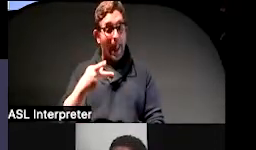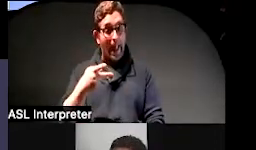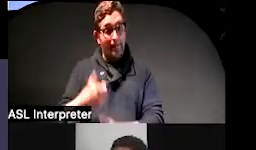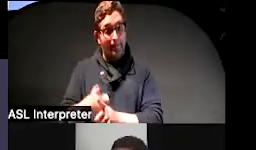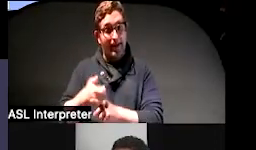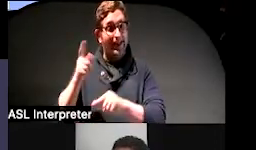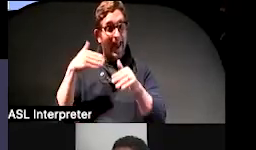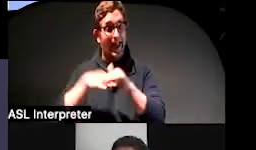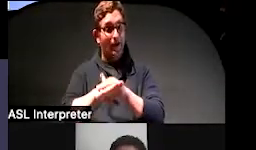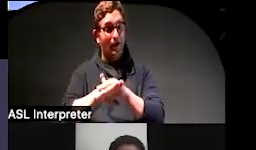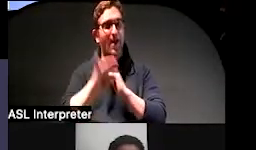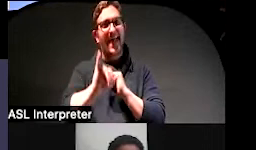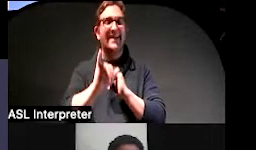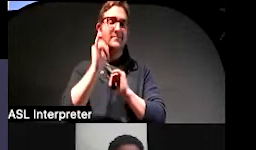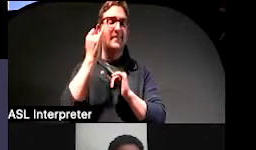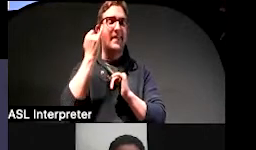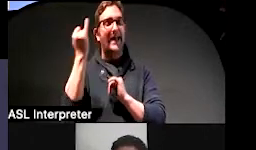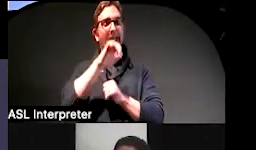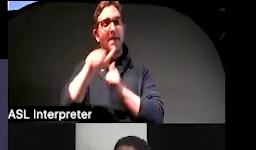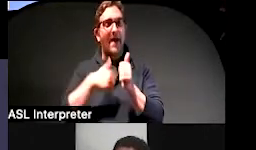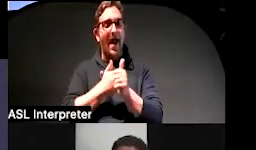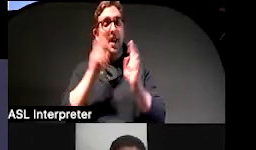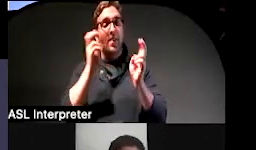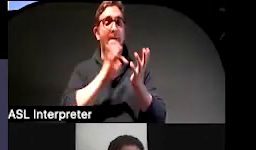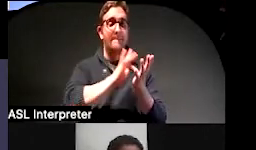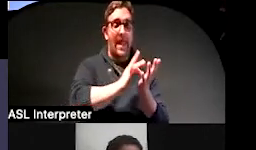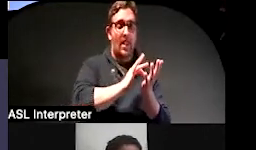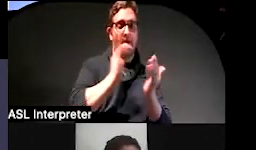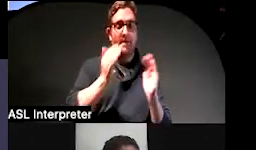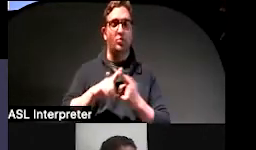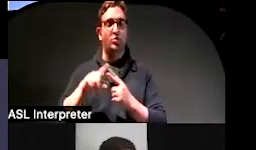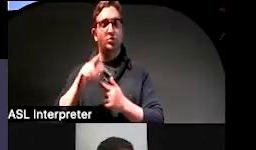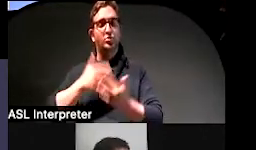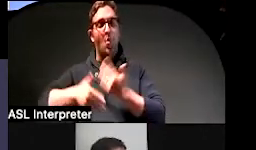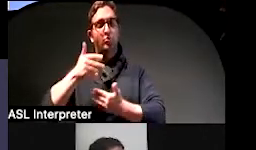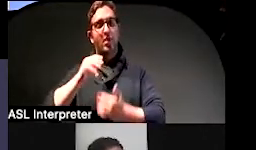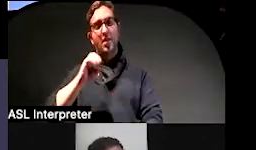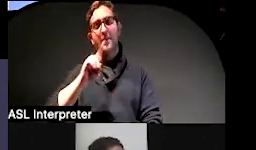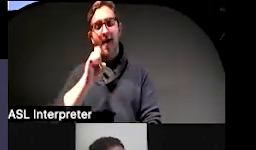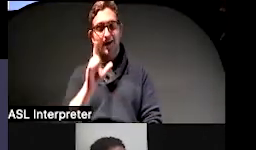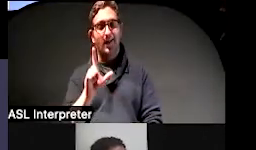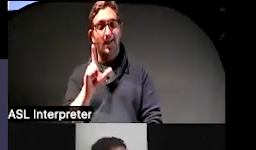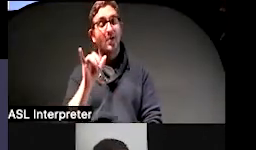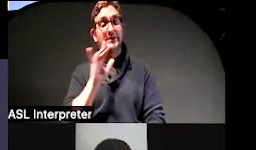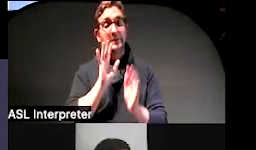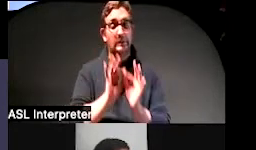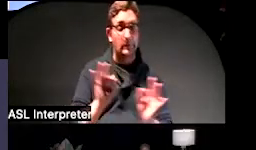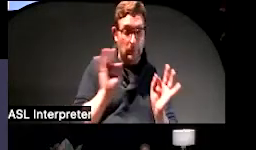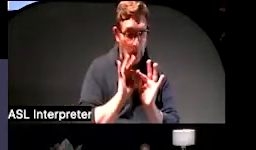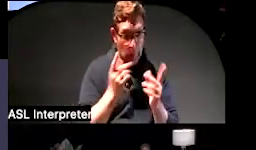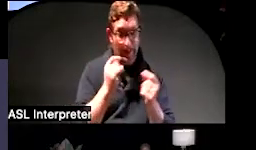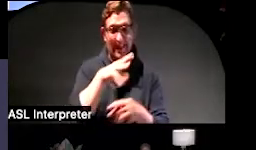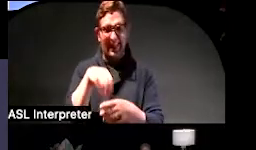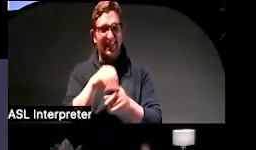the idea behind the medical versus the social model. And what is important is in this, we